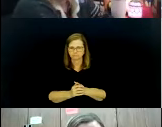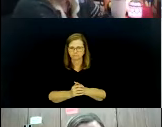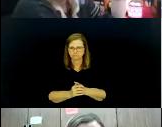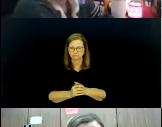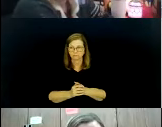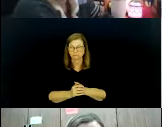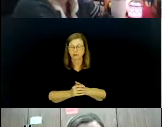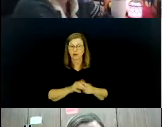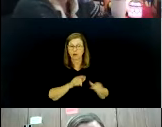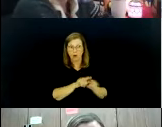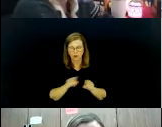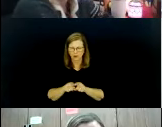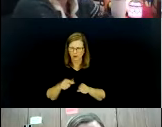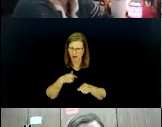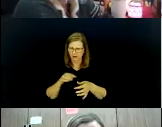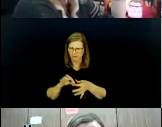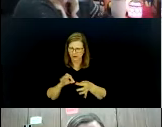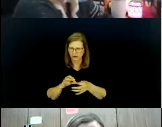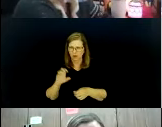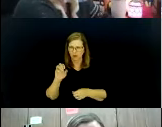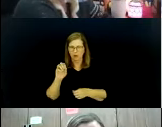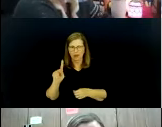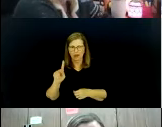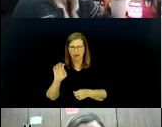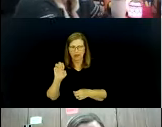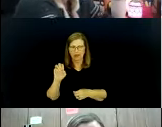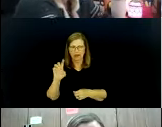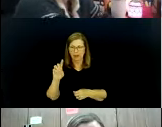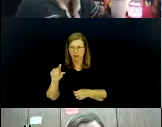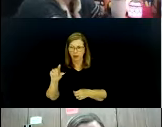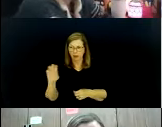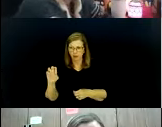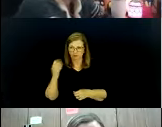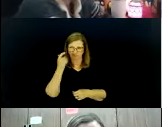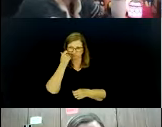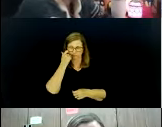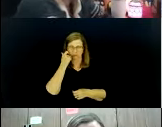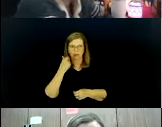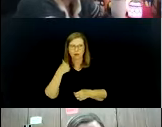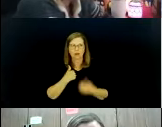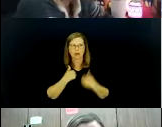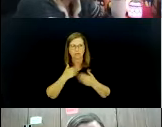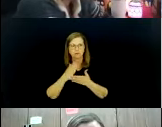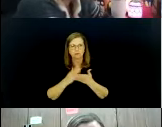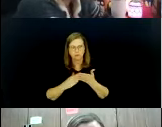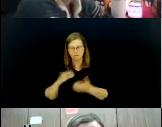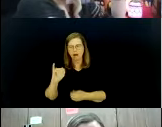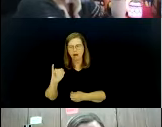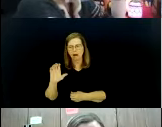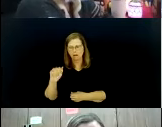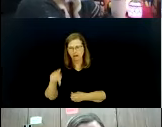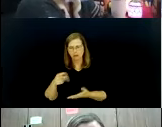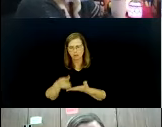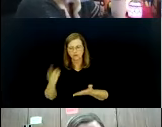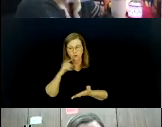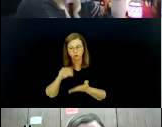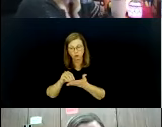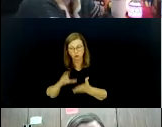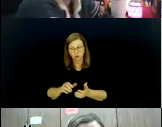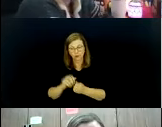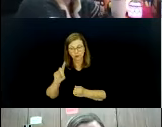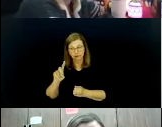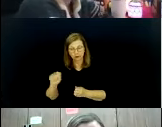We also, I mentioned OK Edge earlier, and we have some ICAP resources for students with disabilities on